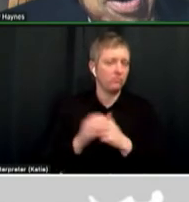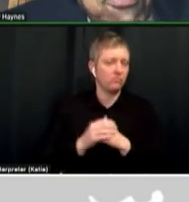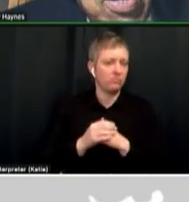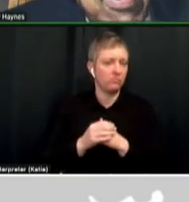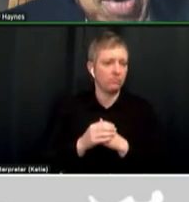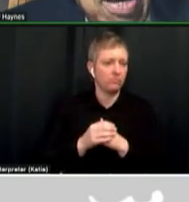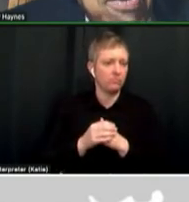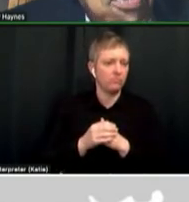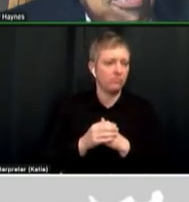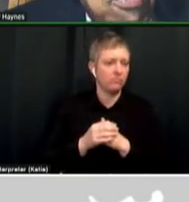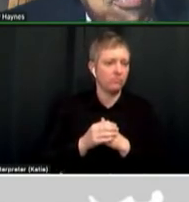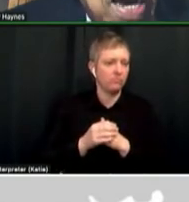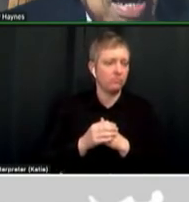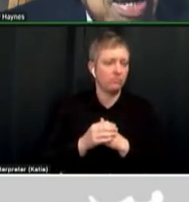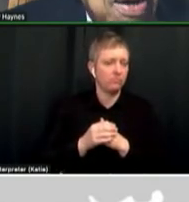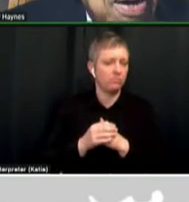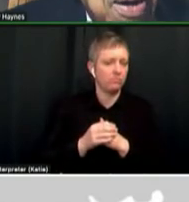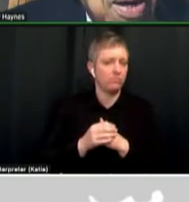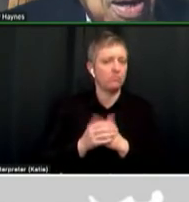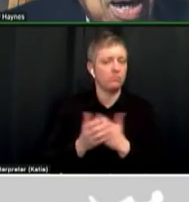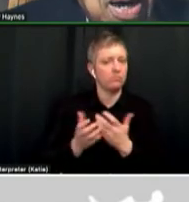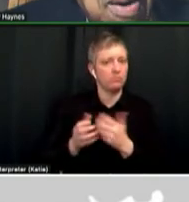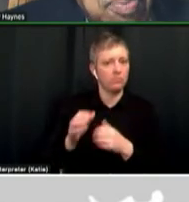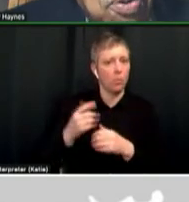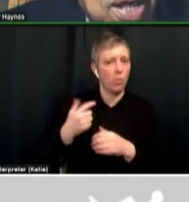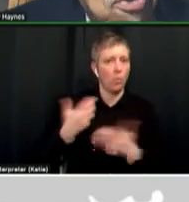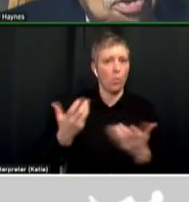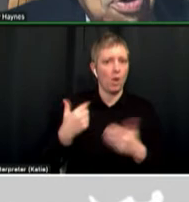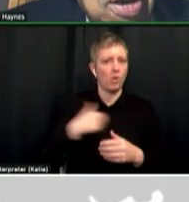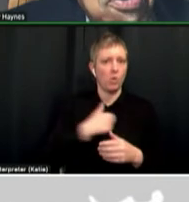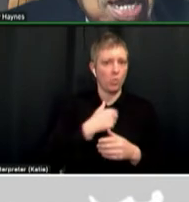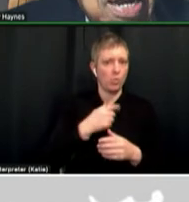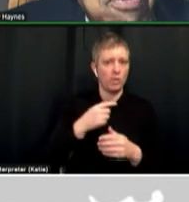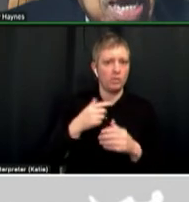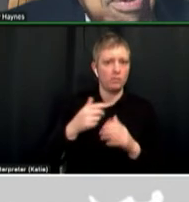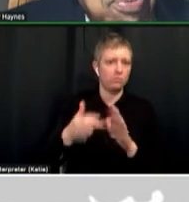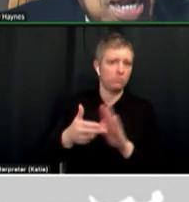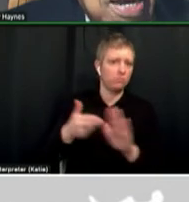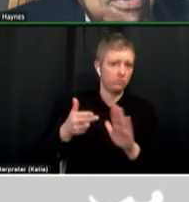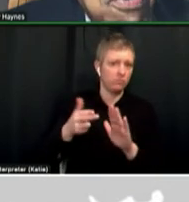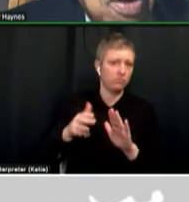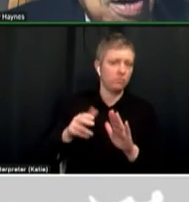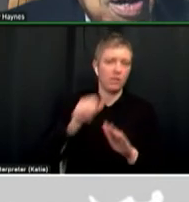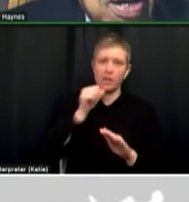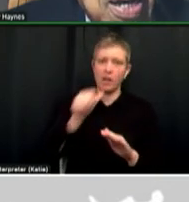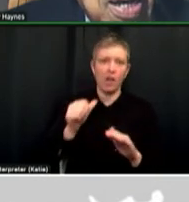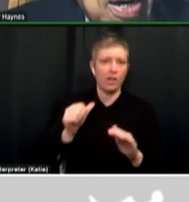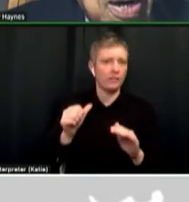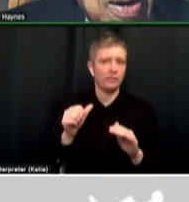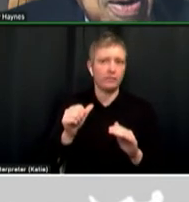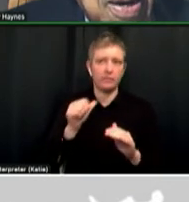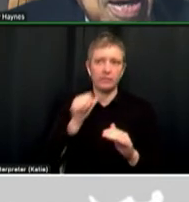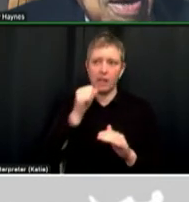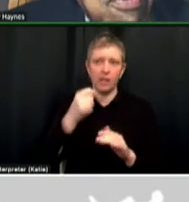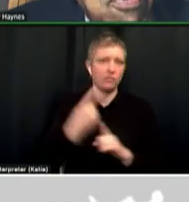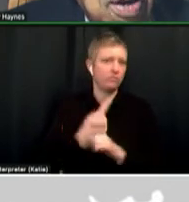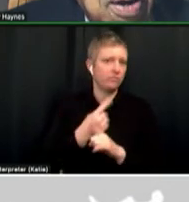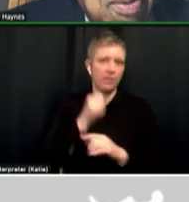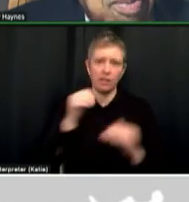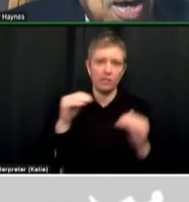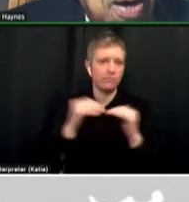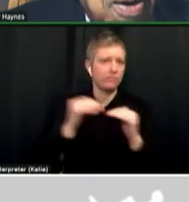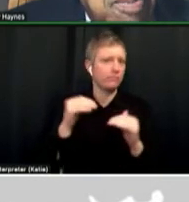what we consider to be unjustified police shootings that have taken place